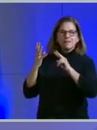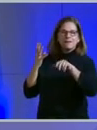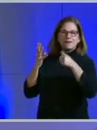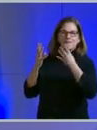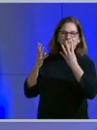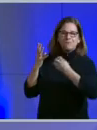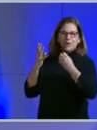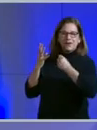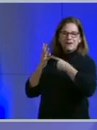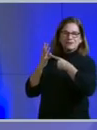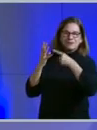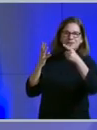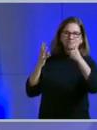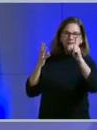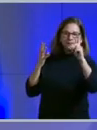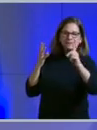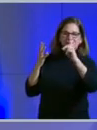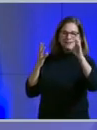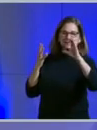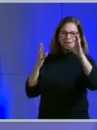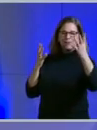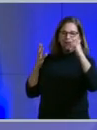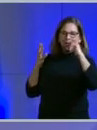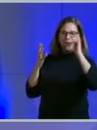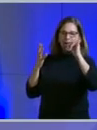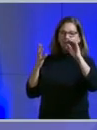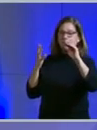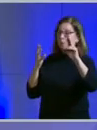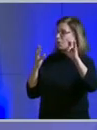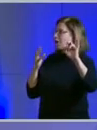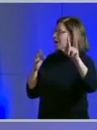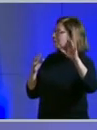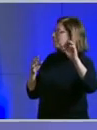mayor of DC, Muriel Bowser.